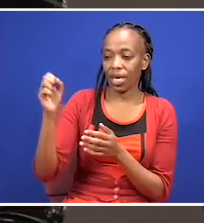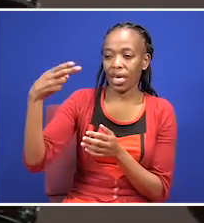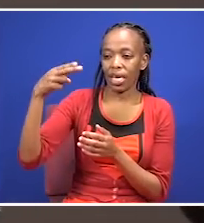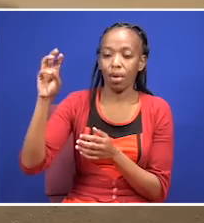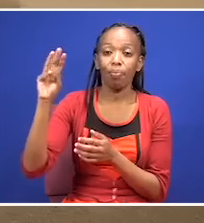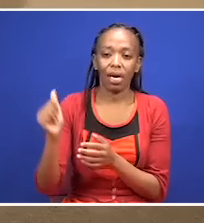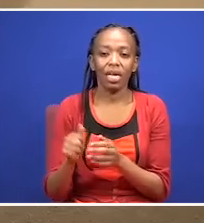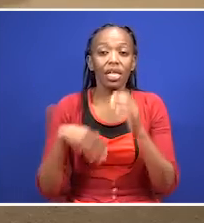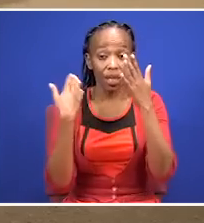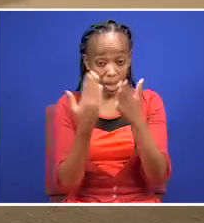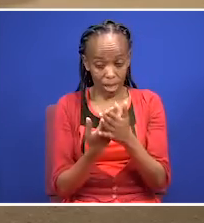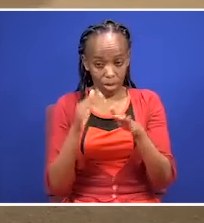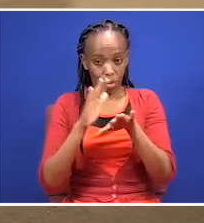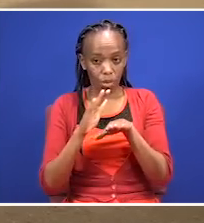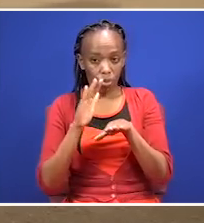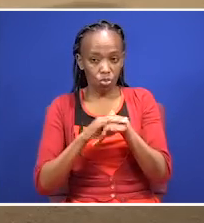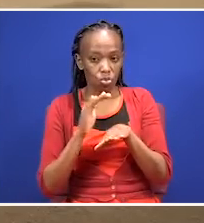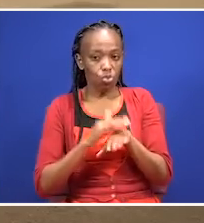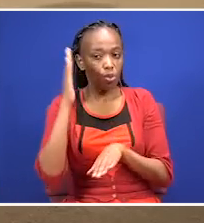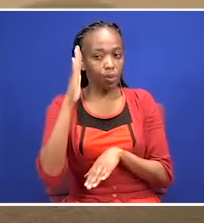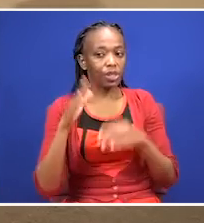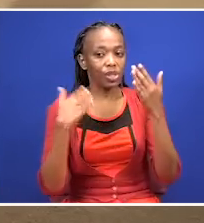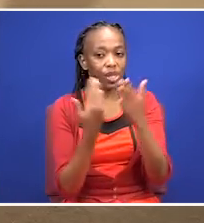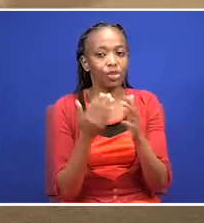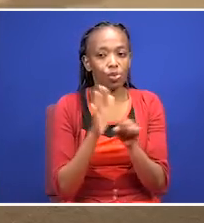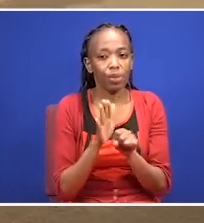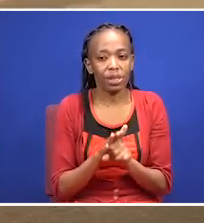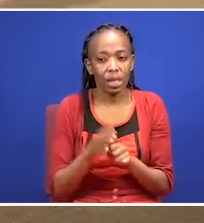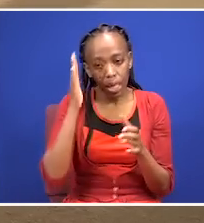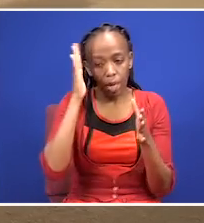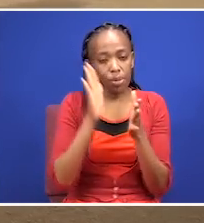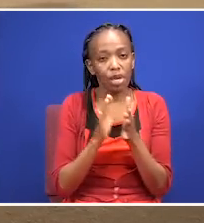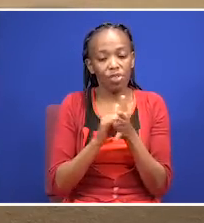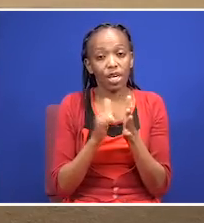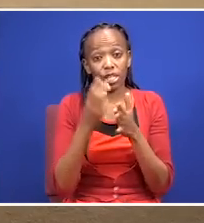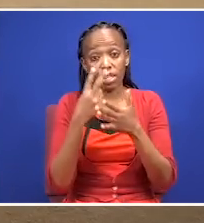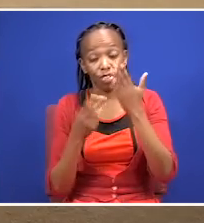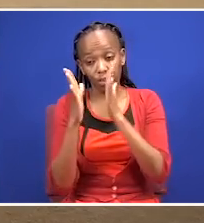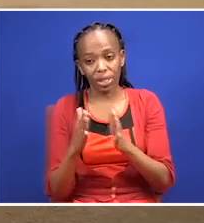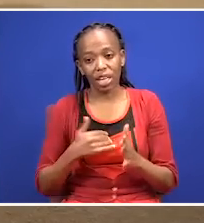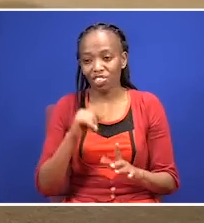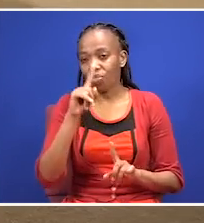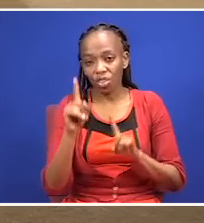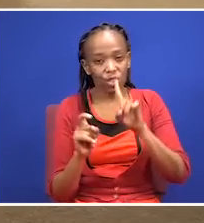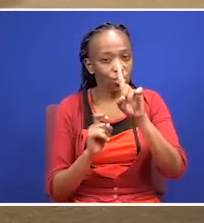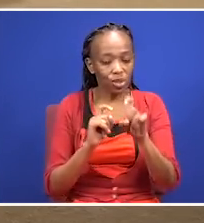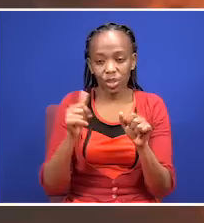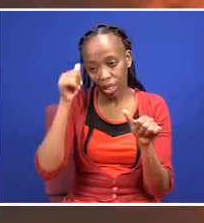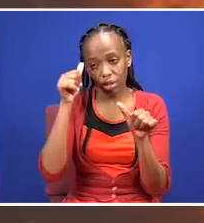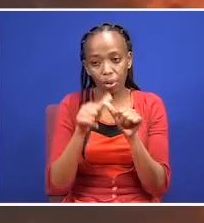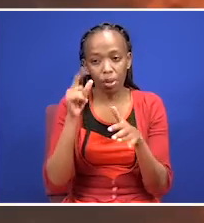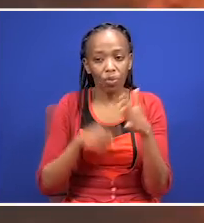appreciated yeah good moderation thank you so much thank you i believe that viewers have so many questions and